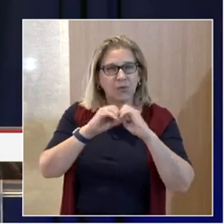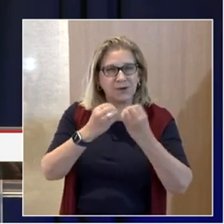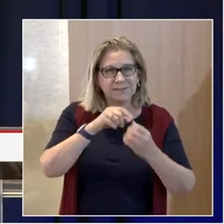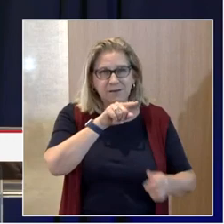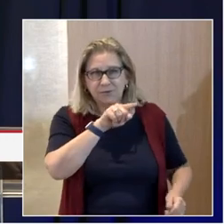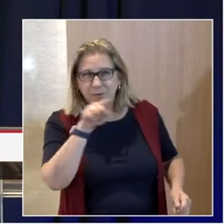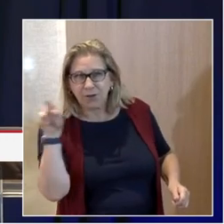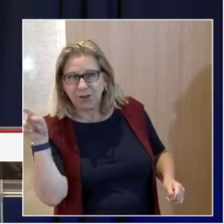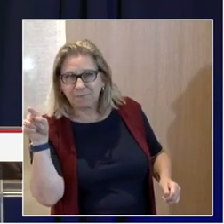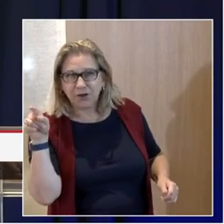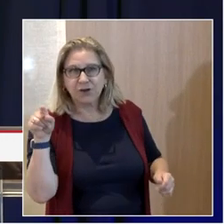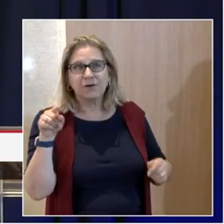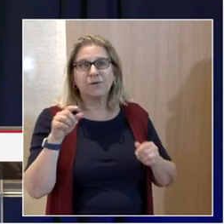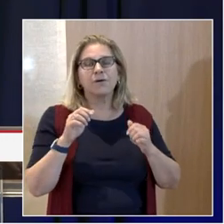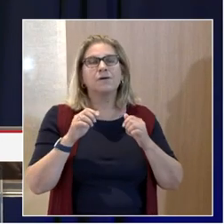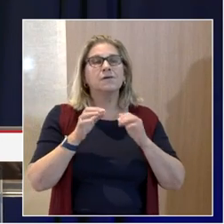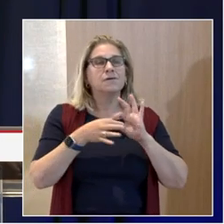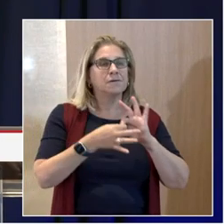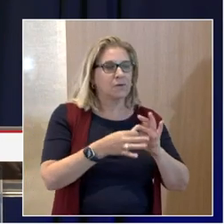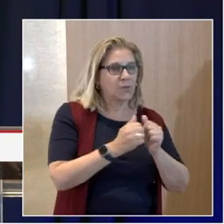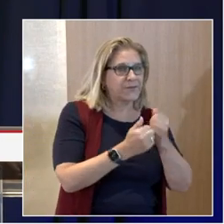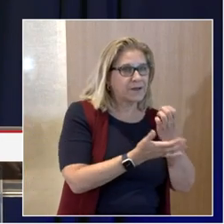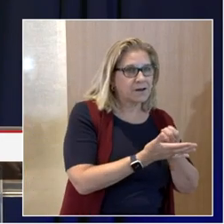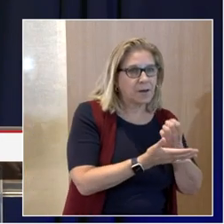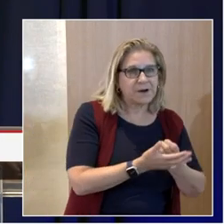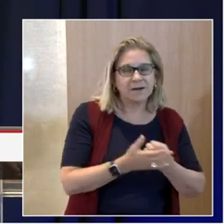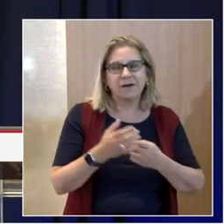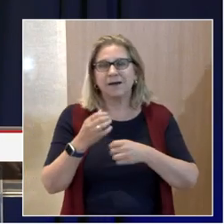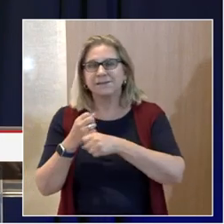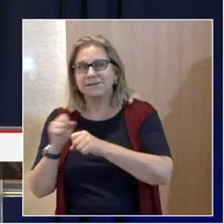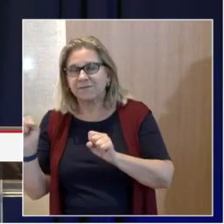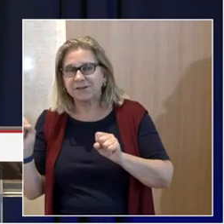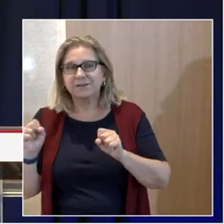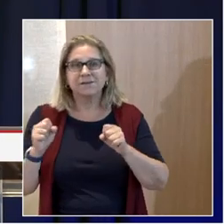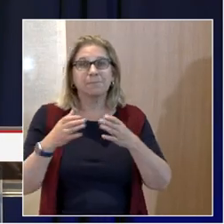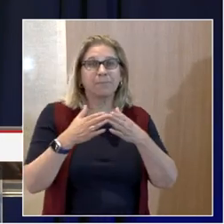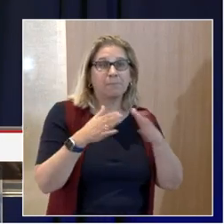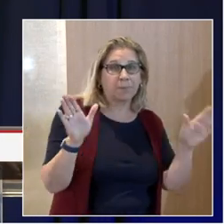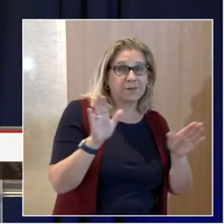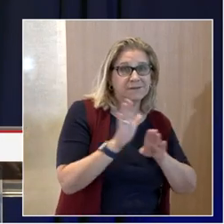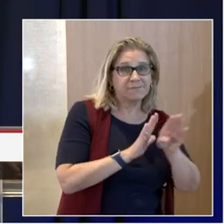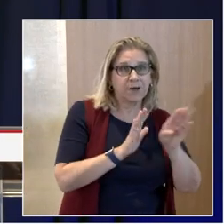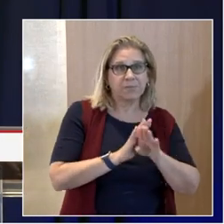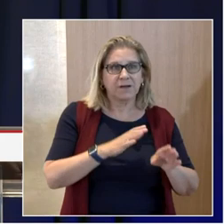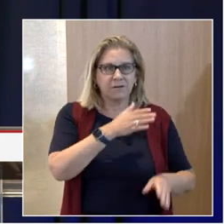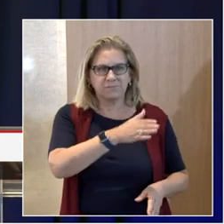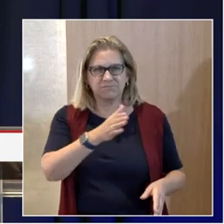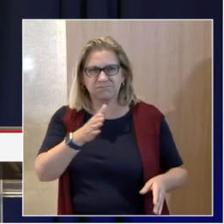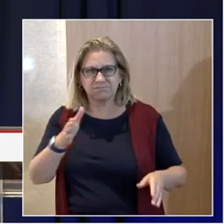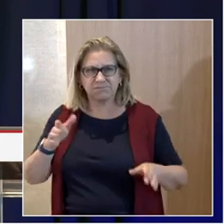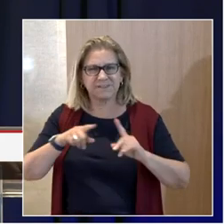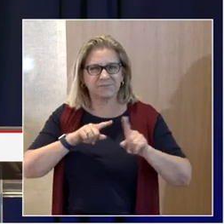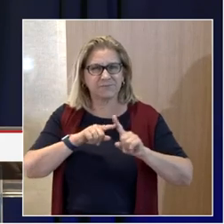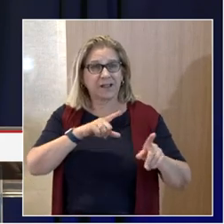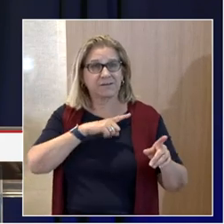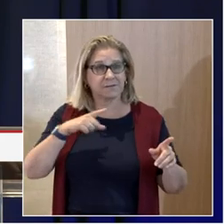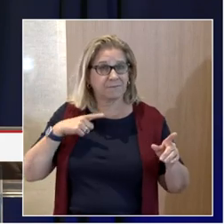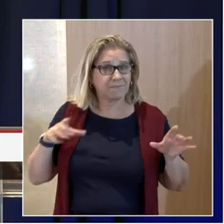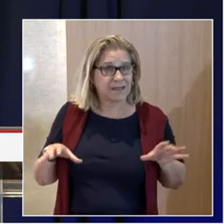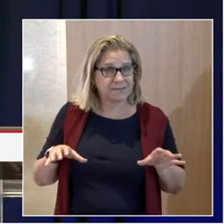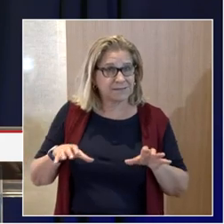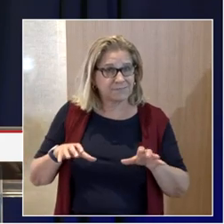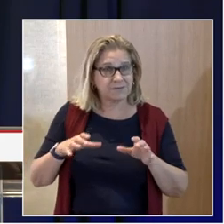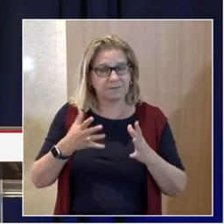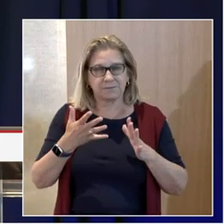chair of the Judiciary and Public Safety Committee on the council, and that remains central and front of mind, especially as we think